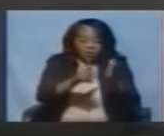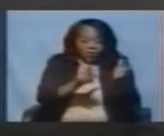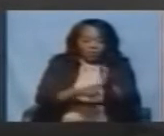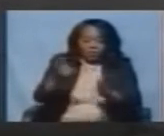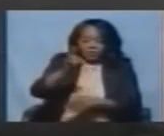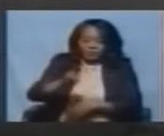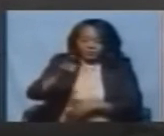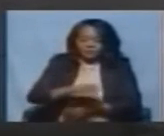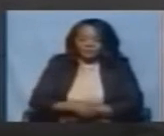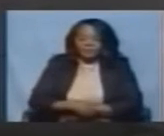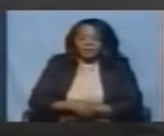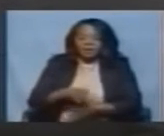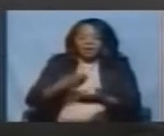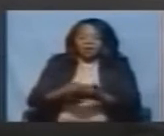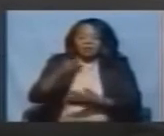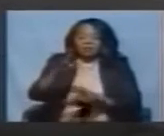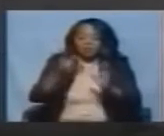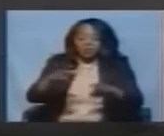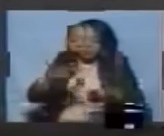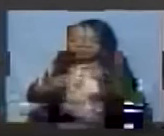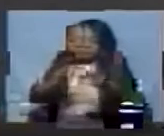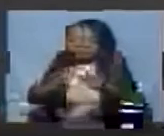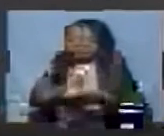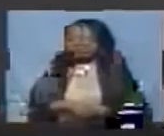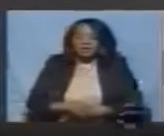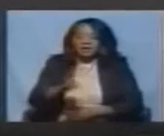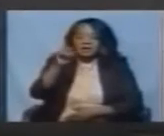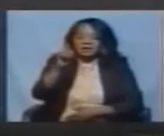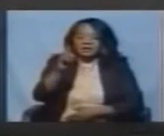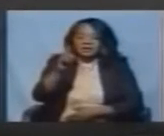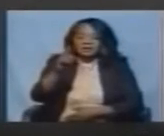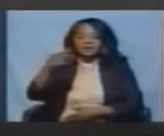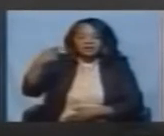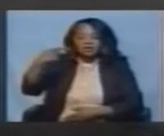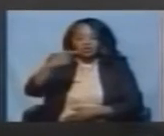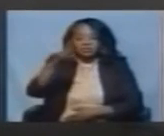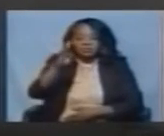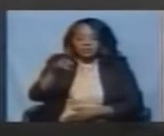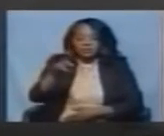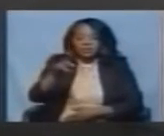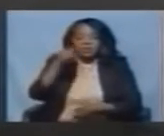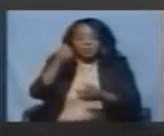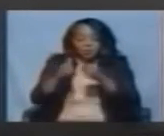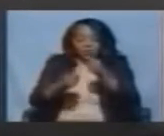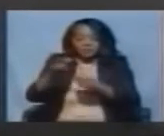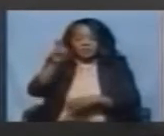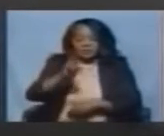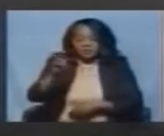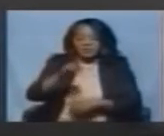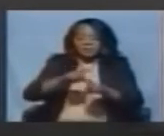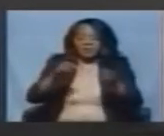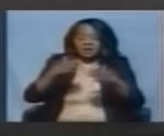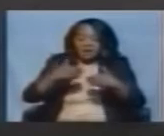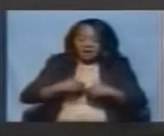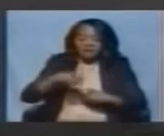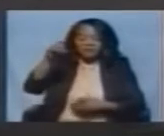procurement process, we don't use PPA, right? We use what's called PPG. It's actually part of the act in Zambia to use that. But in there, there's a demand for us to